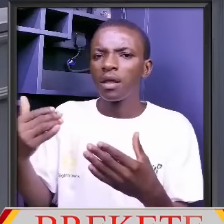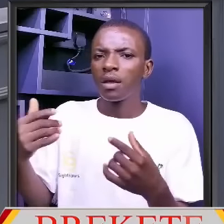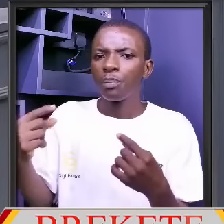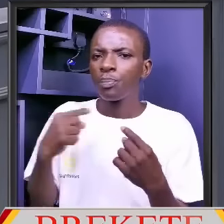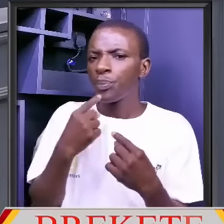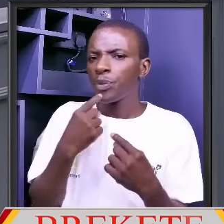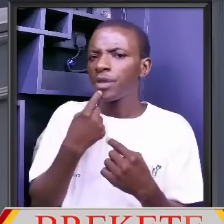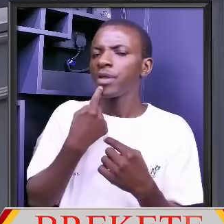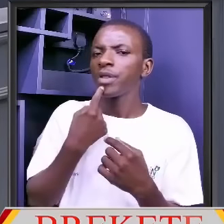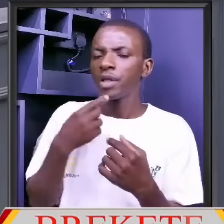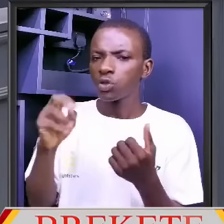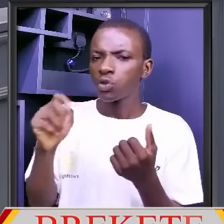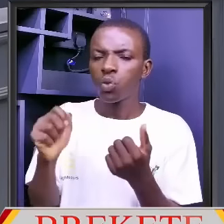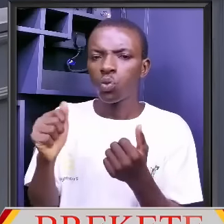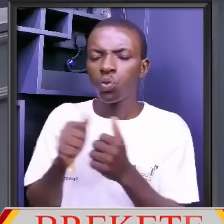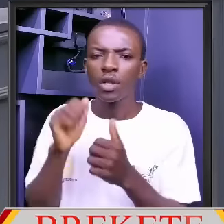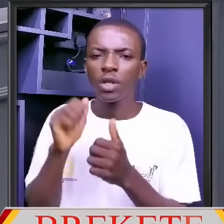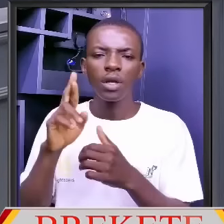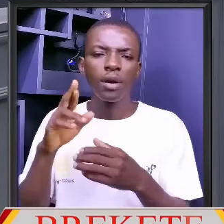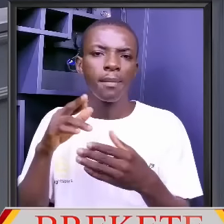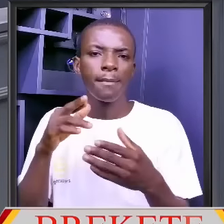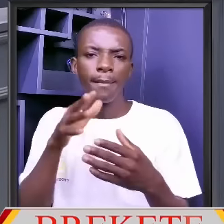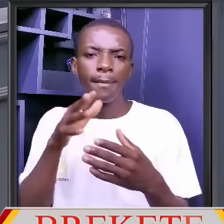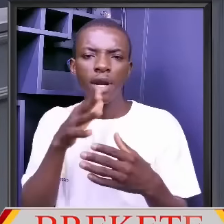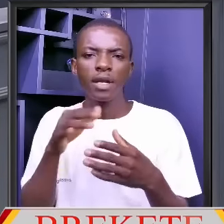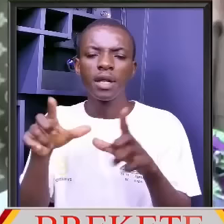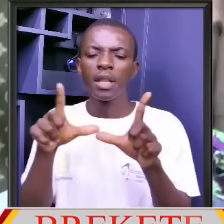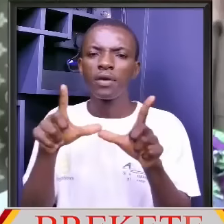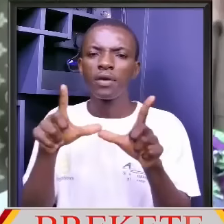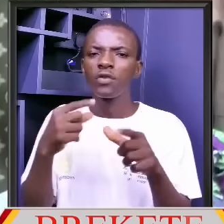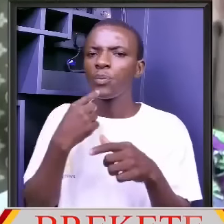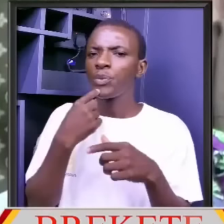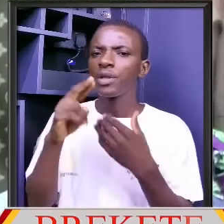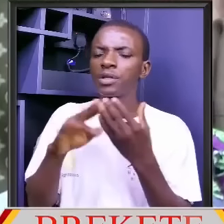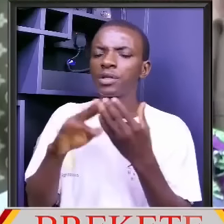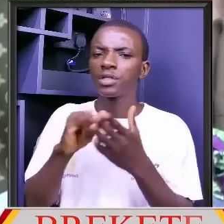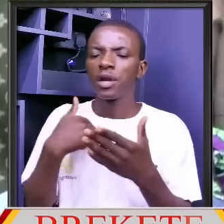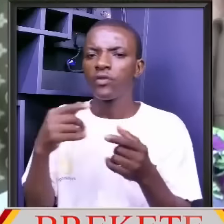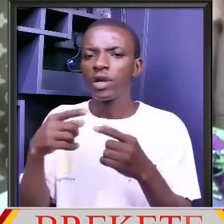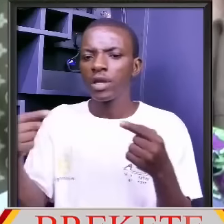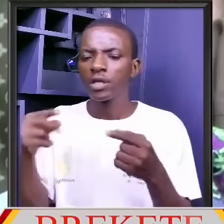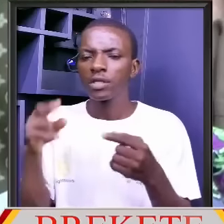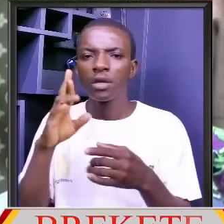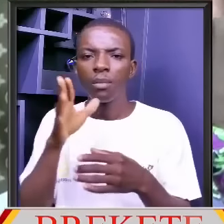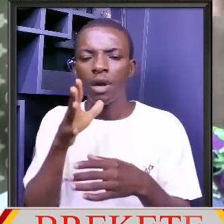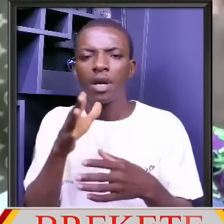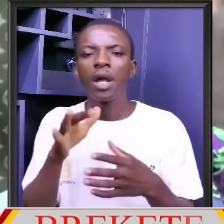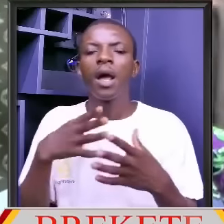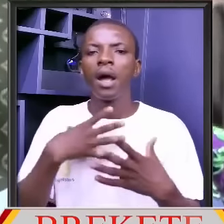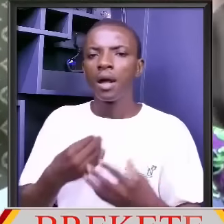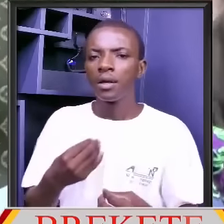mother. And the level of bitterness which she get against her mother.